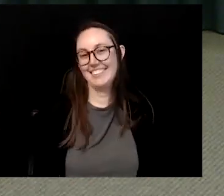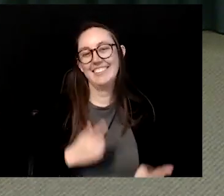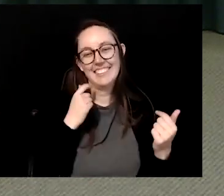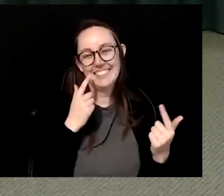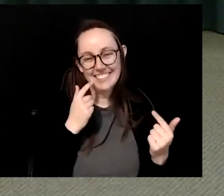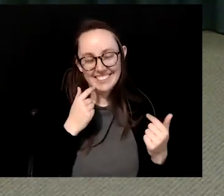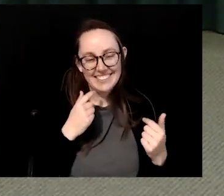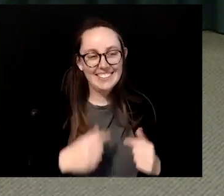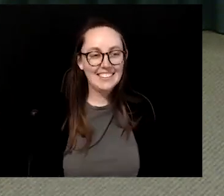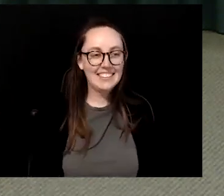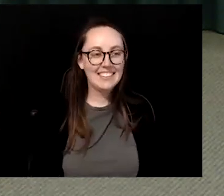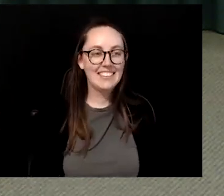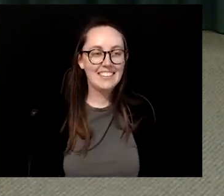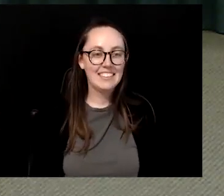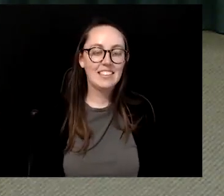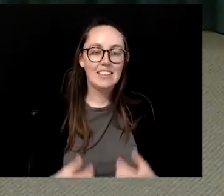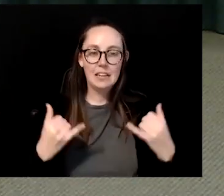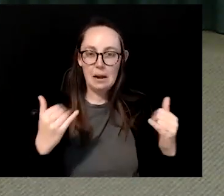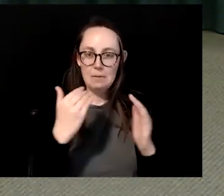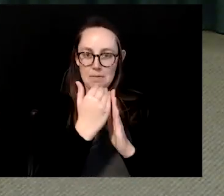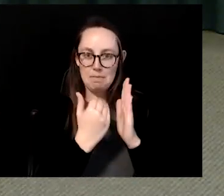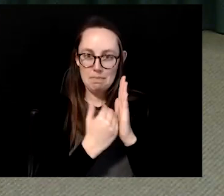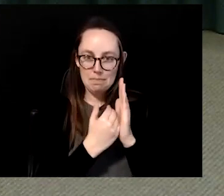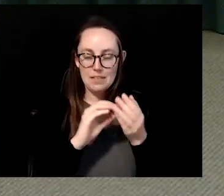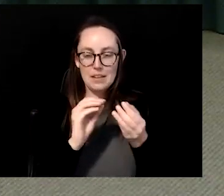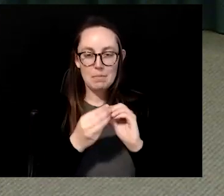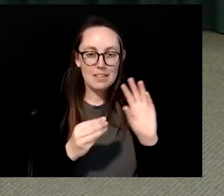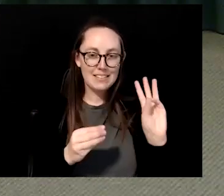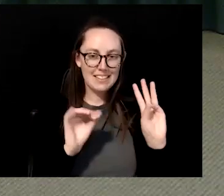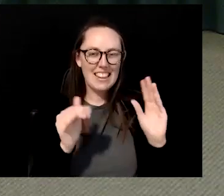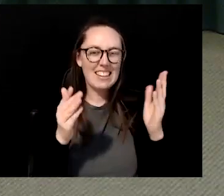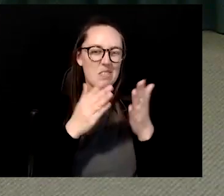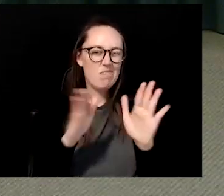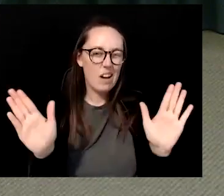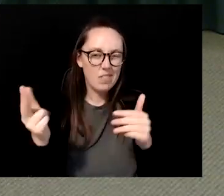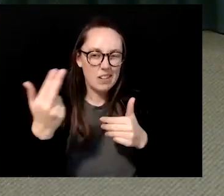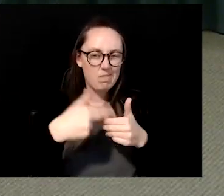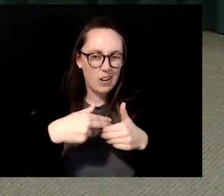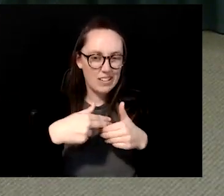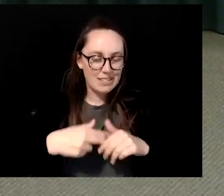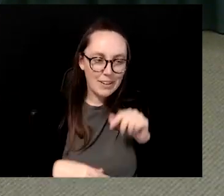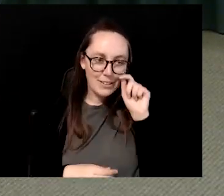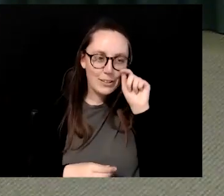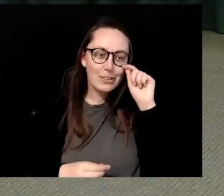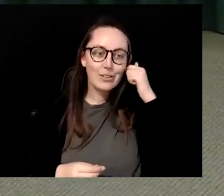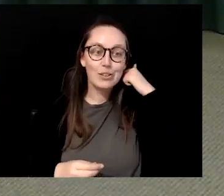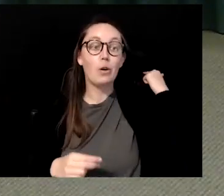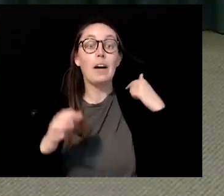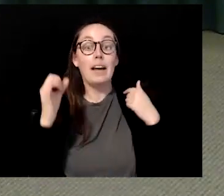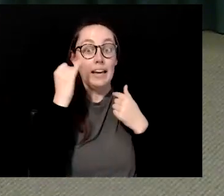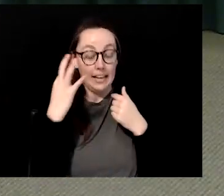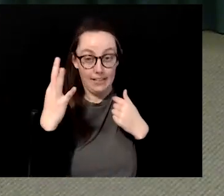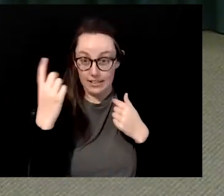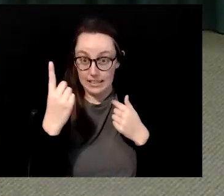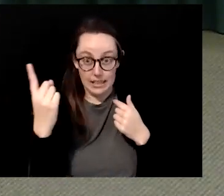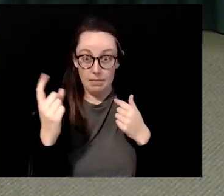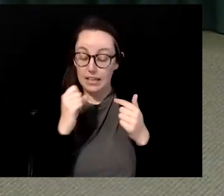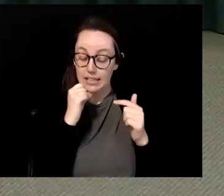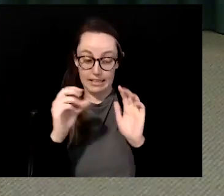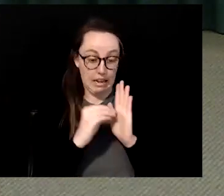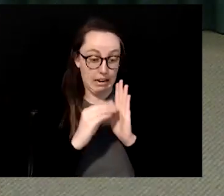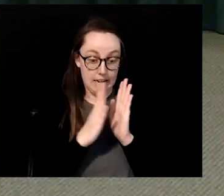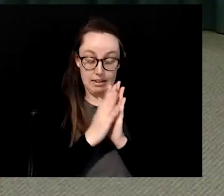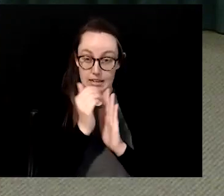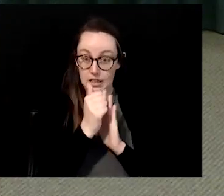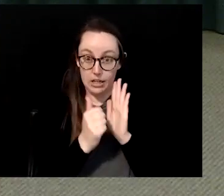we're going to move on to uh agenda item six which is public participation this is an opportunity to speak on an item that's not on something that's not on